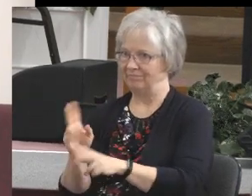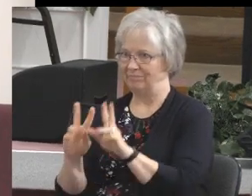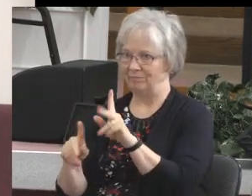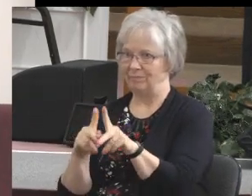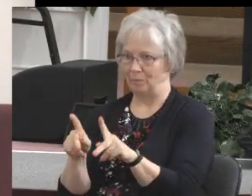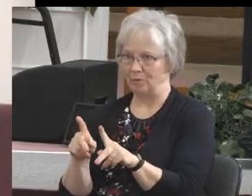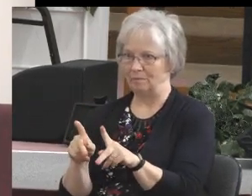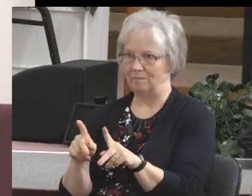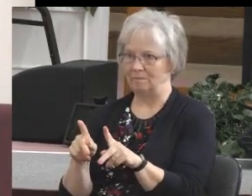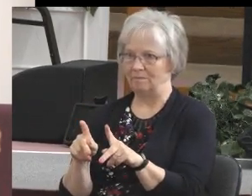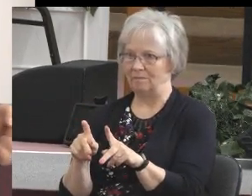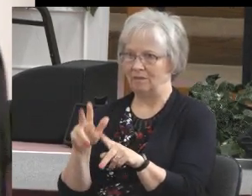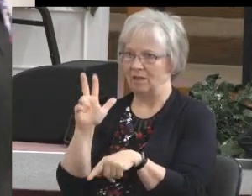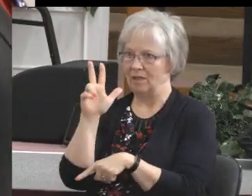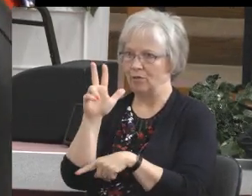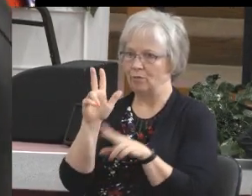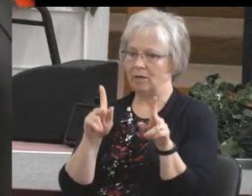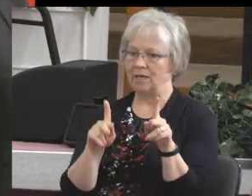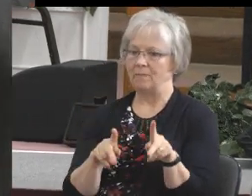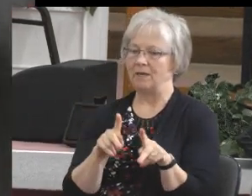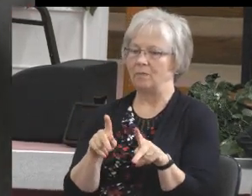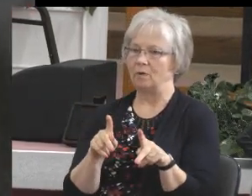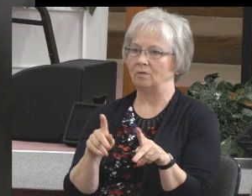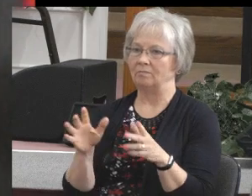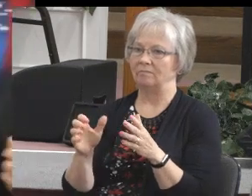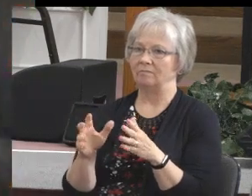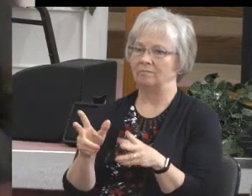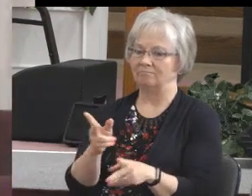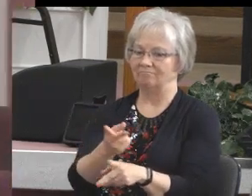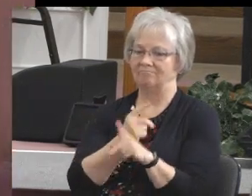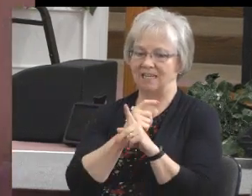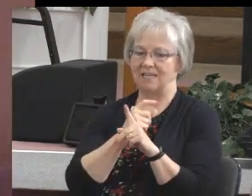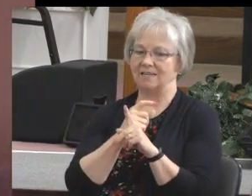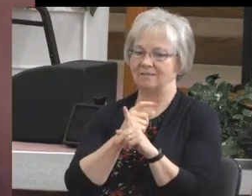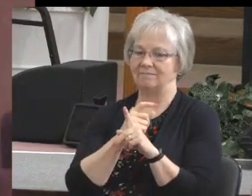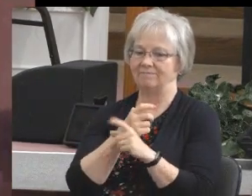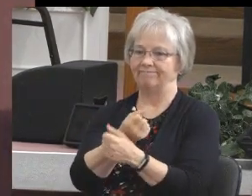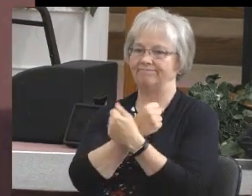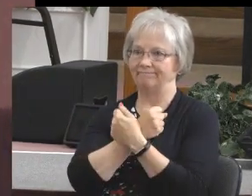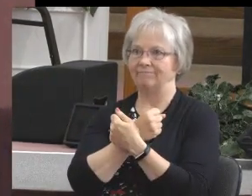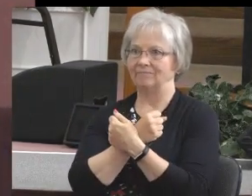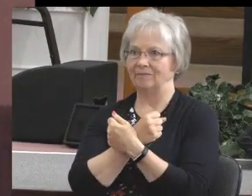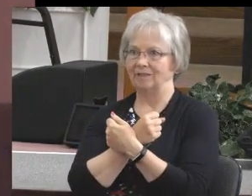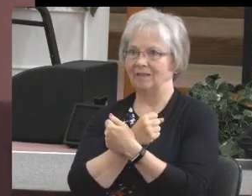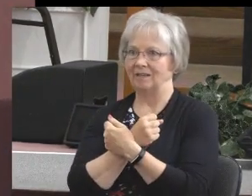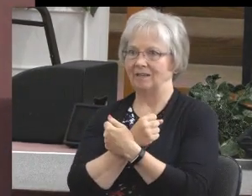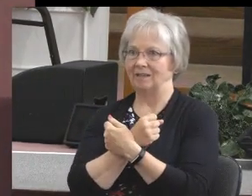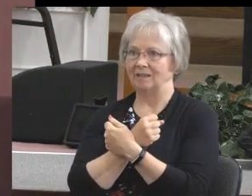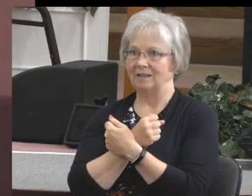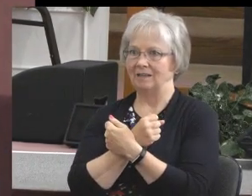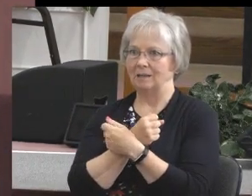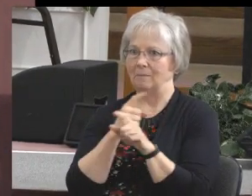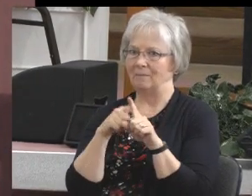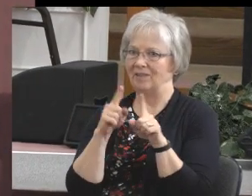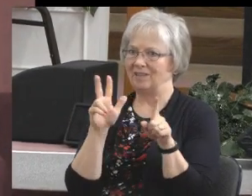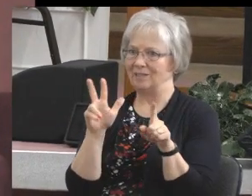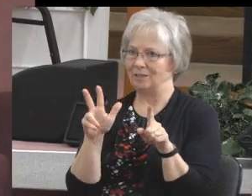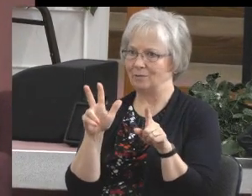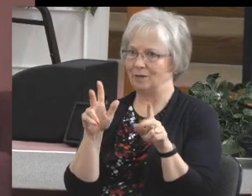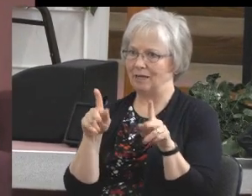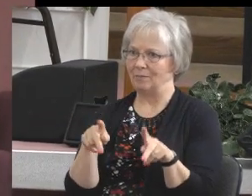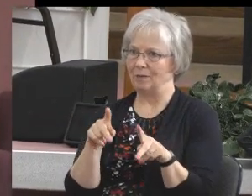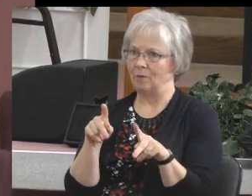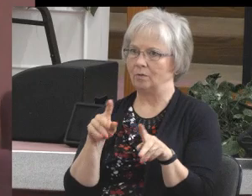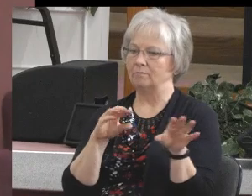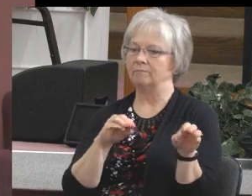three individuals are taken captive. But of all the captives taken, they were elevated. They were put